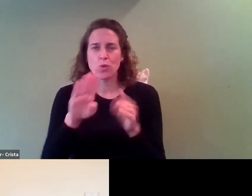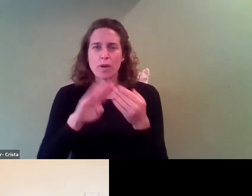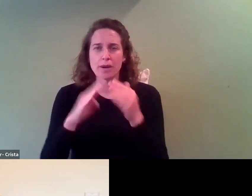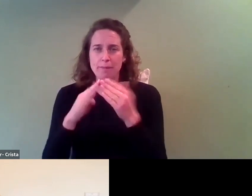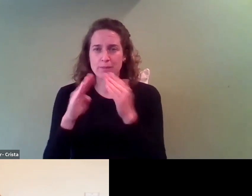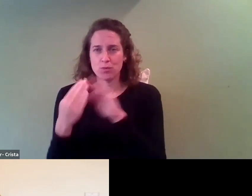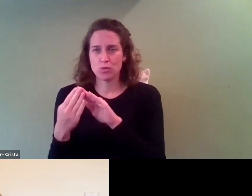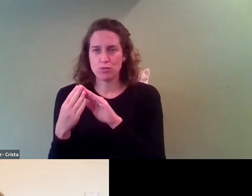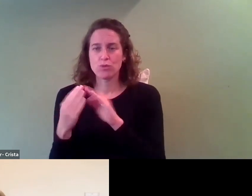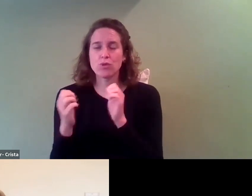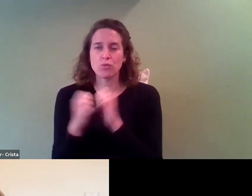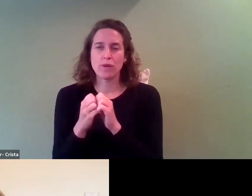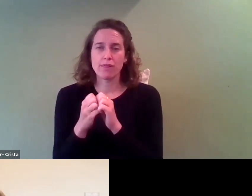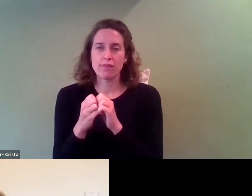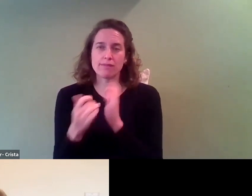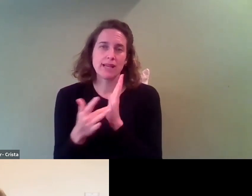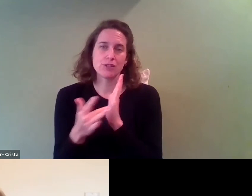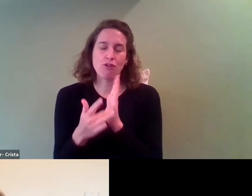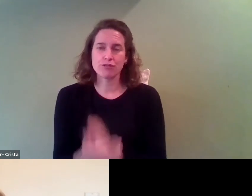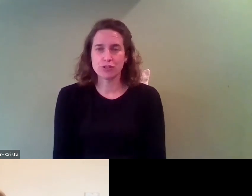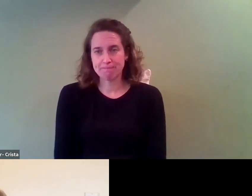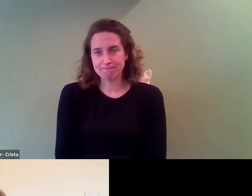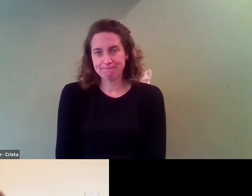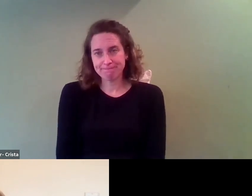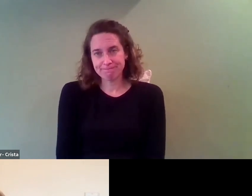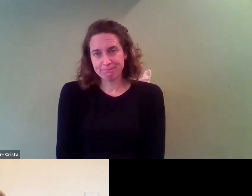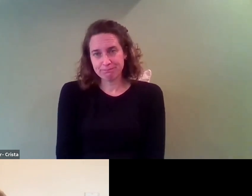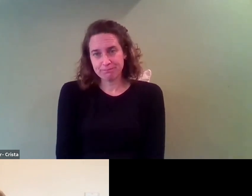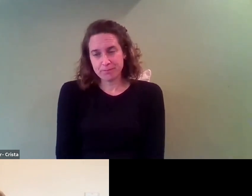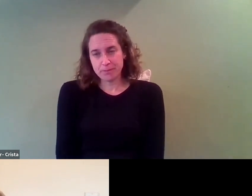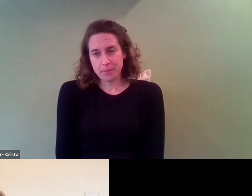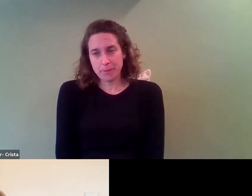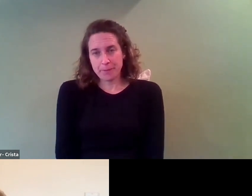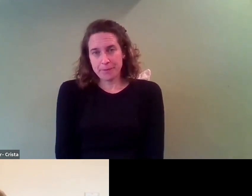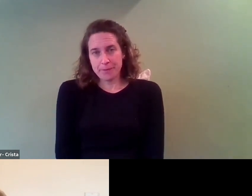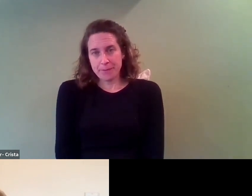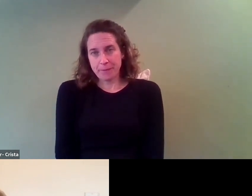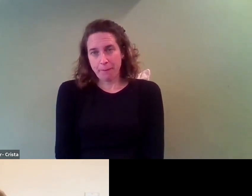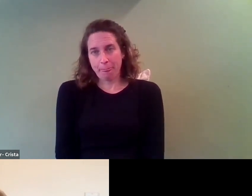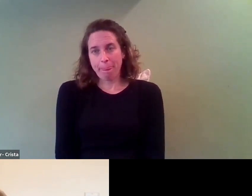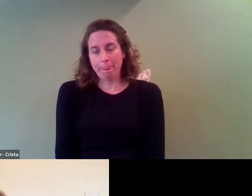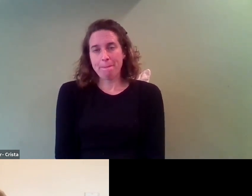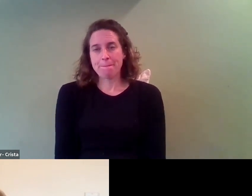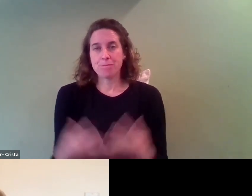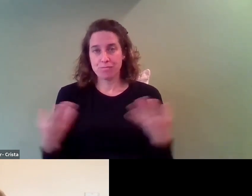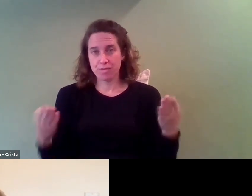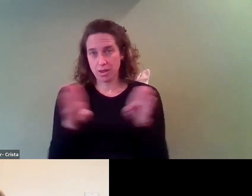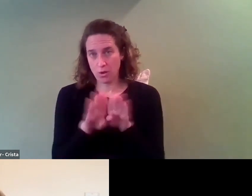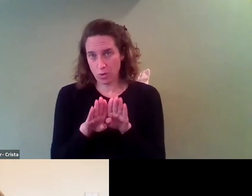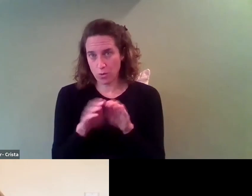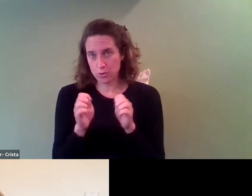issue of technology in our kids' lives. And so I'd like to just close with a couple of